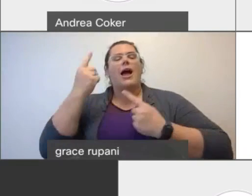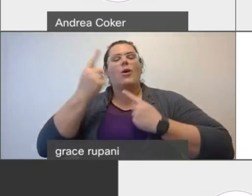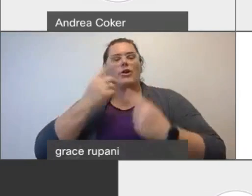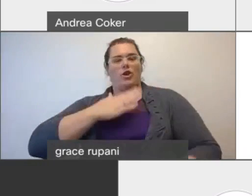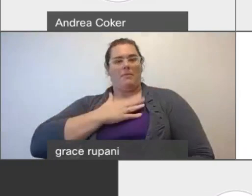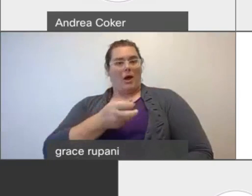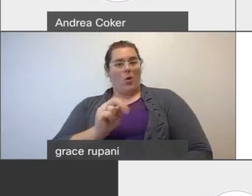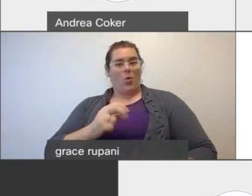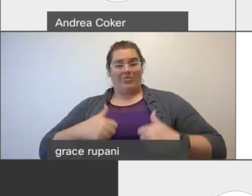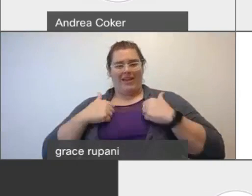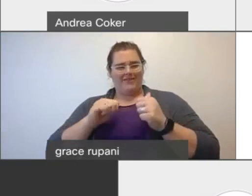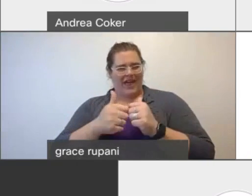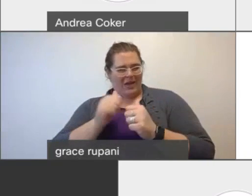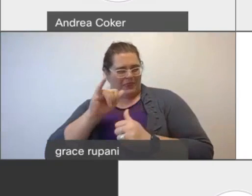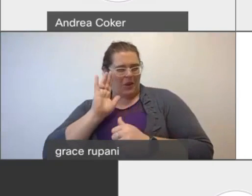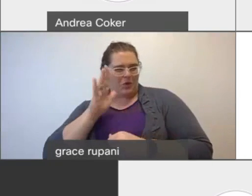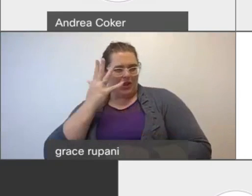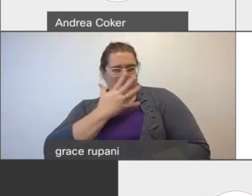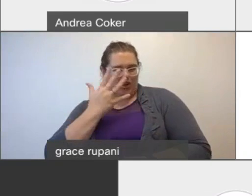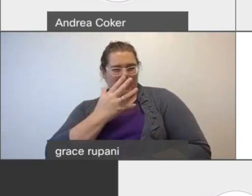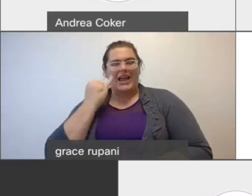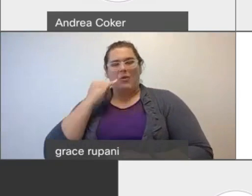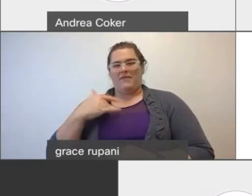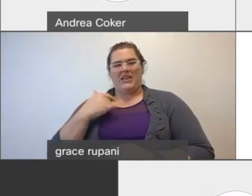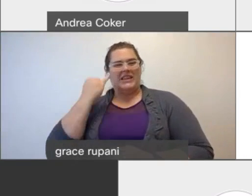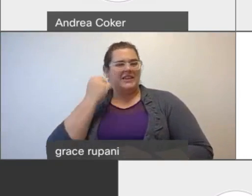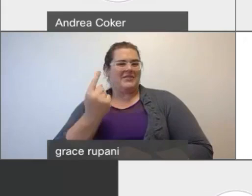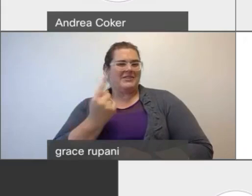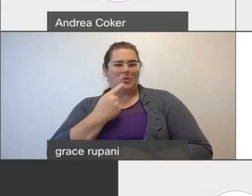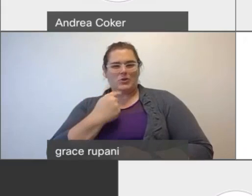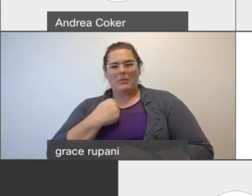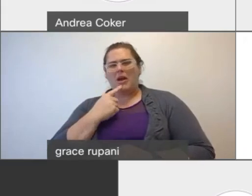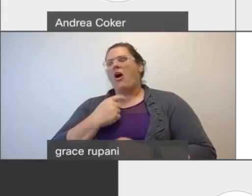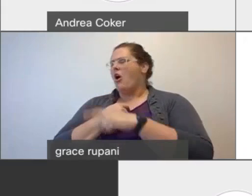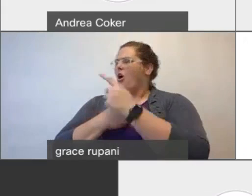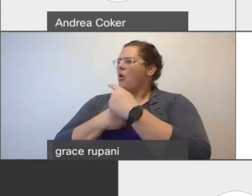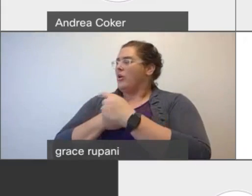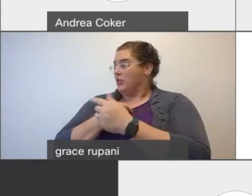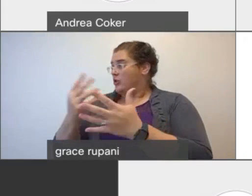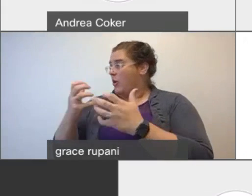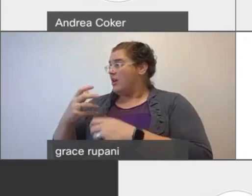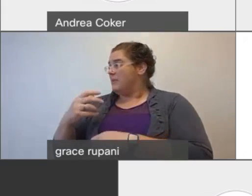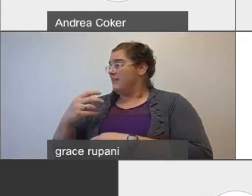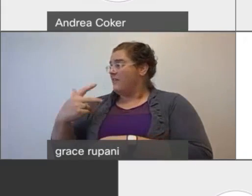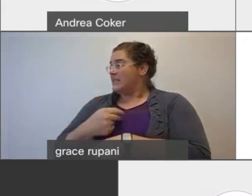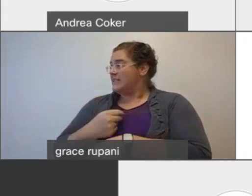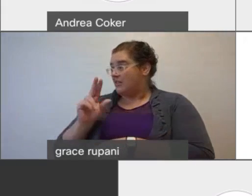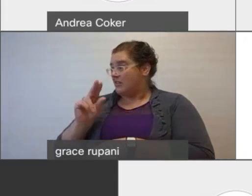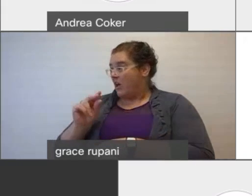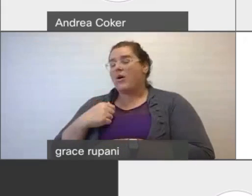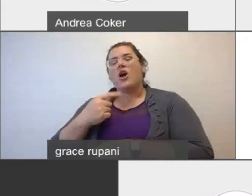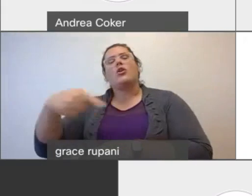work and how I would feel about someone asking me if I wanted to be vaccinated. I'm saying no, and